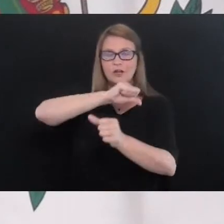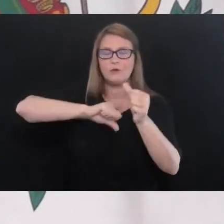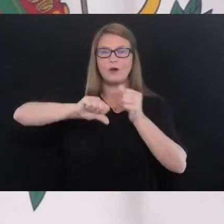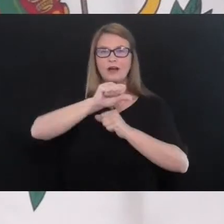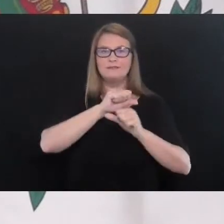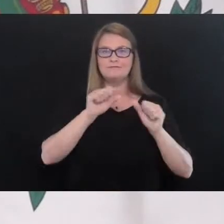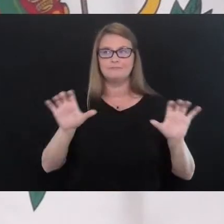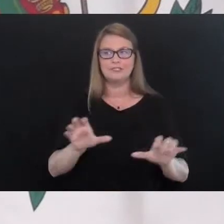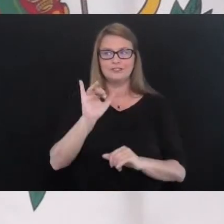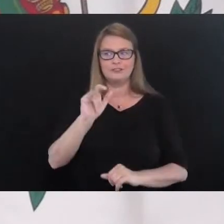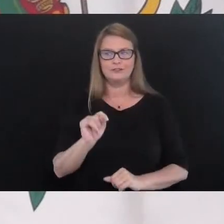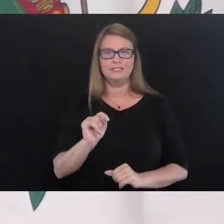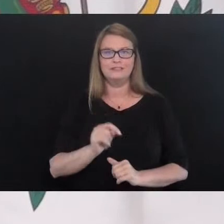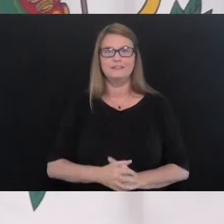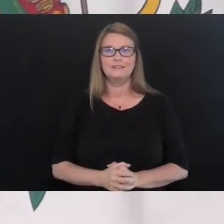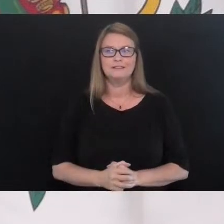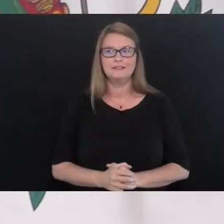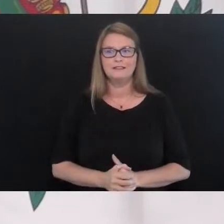do.